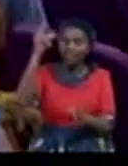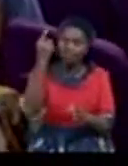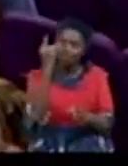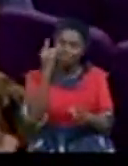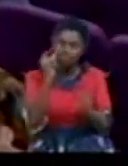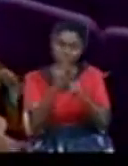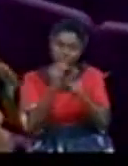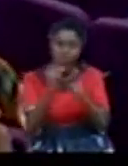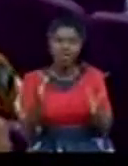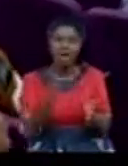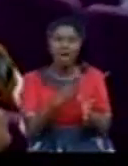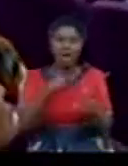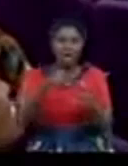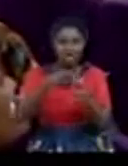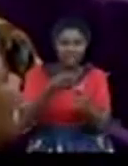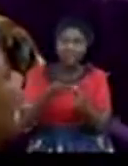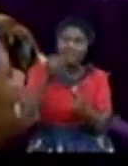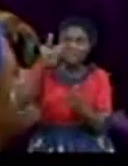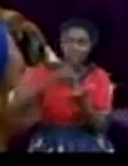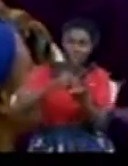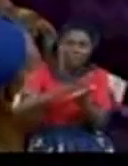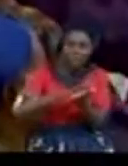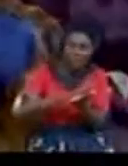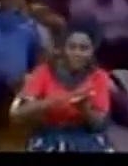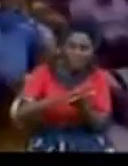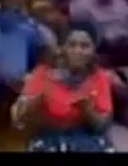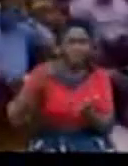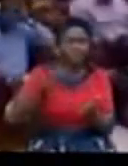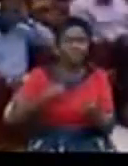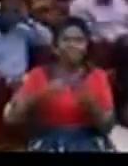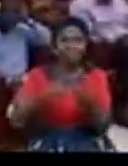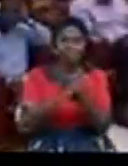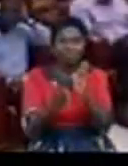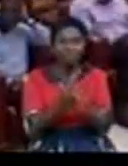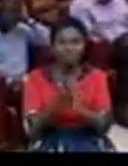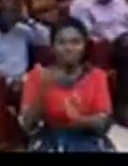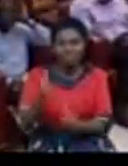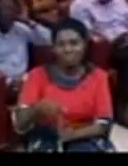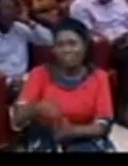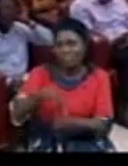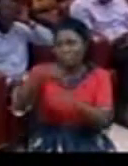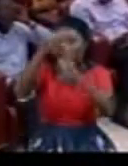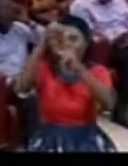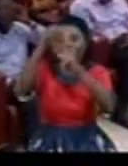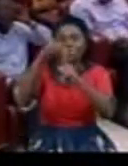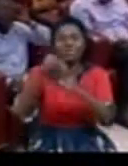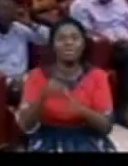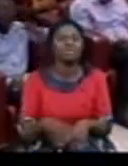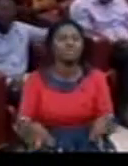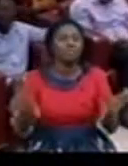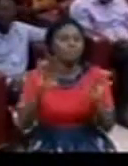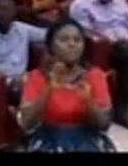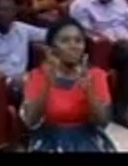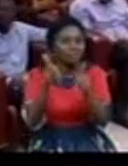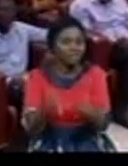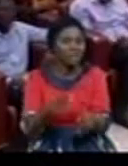and then he purifies me to become a peculiar, unique person, and then